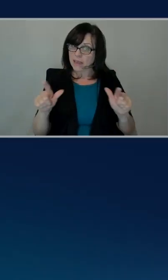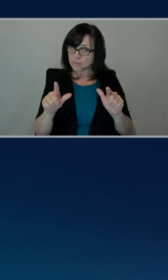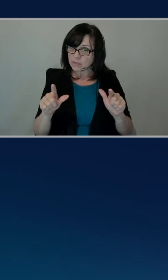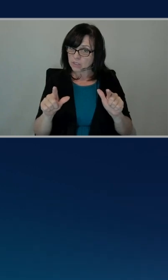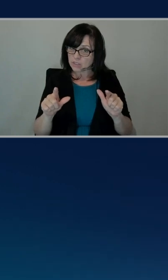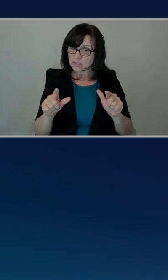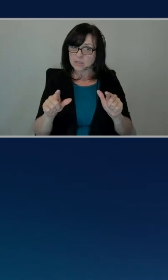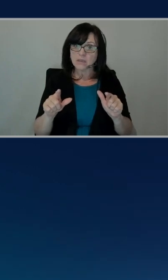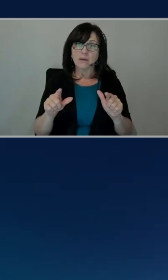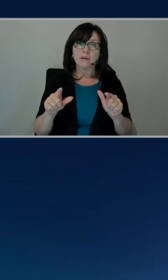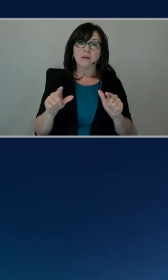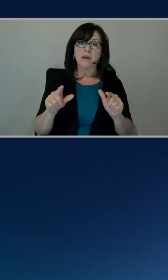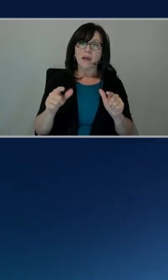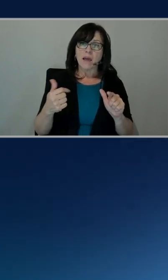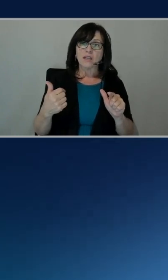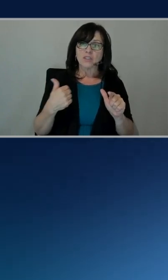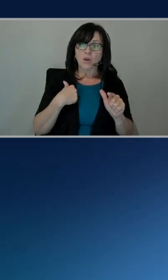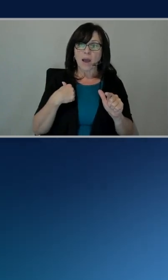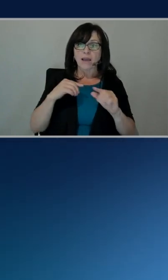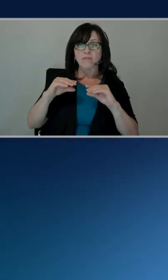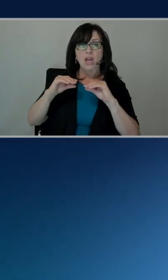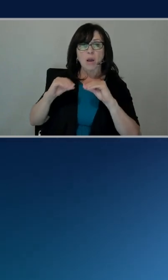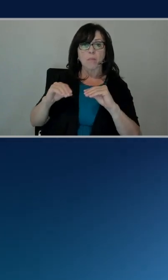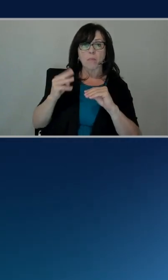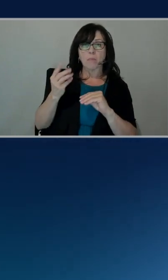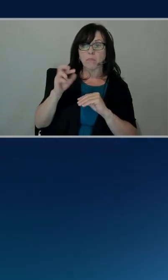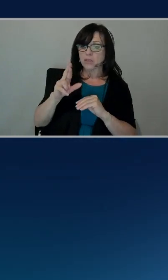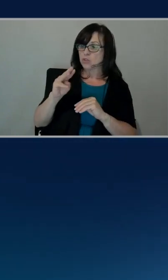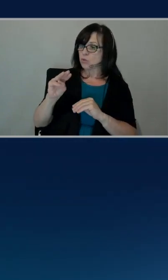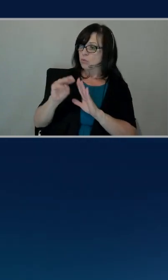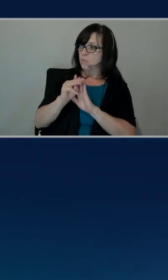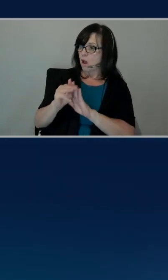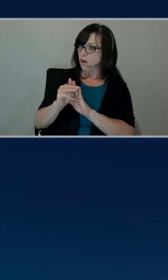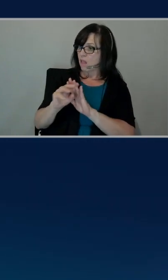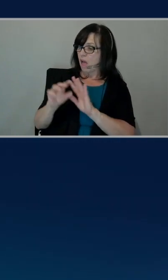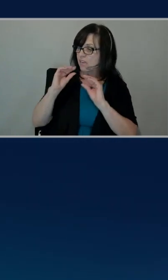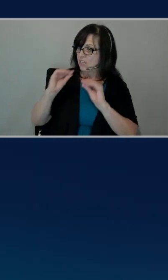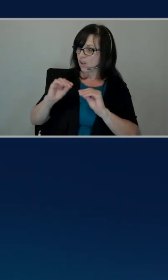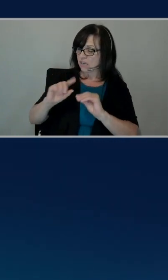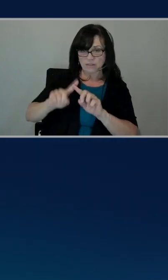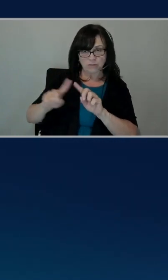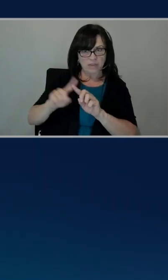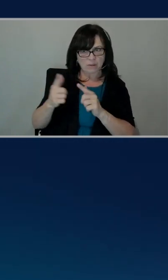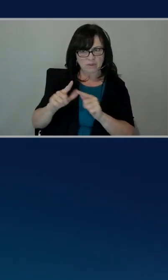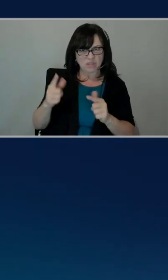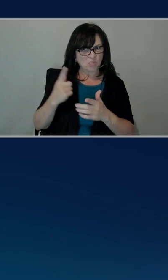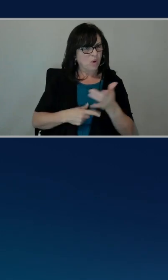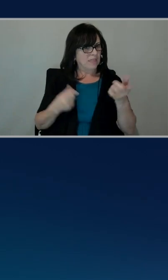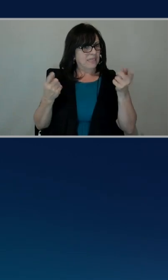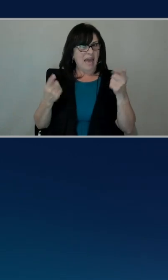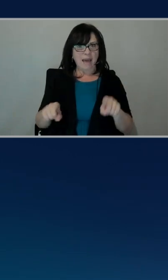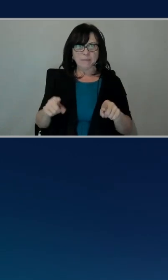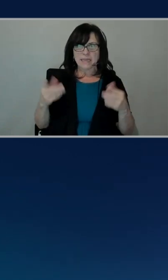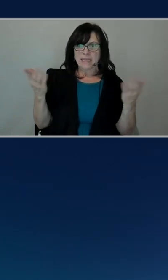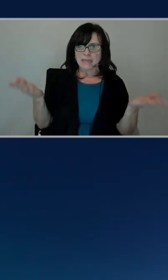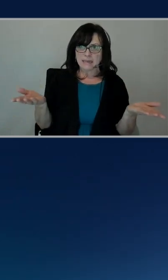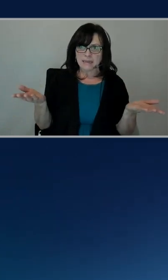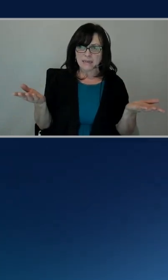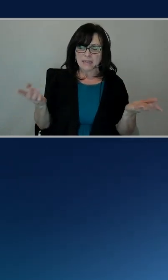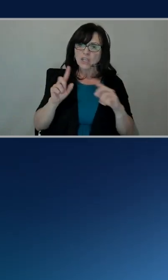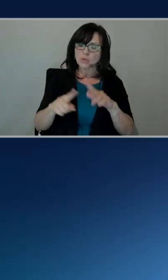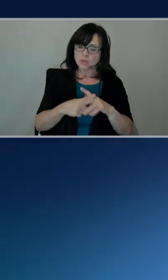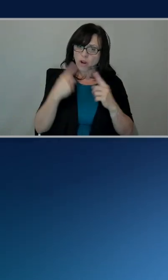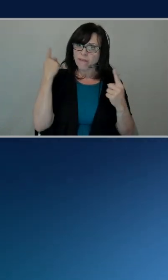model. I've been able to teach it multiple languages, right? What exactly is going on? And now when you start thinking about